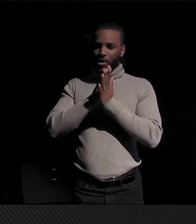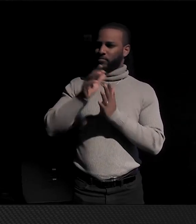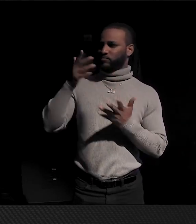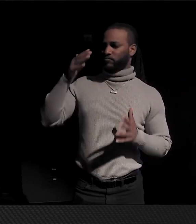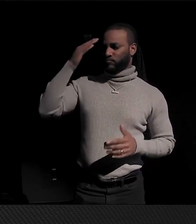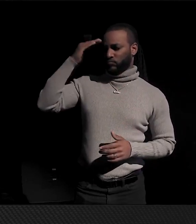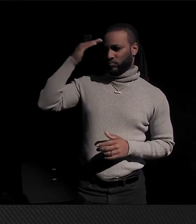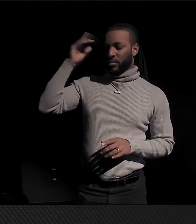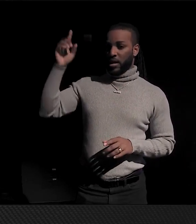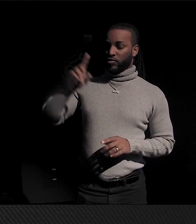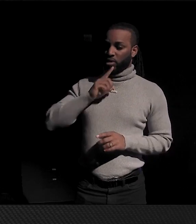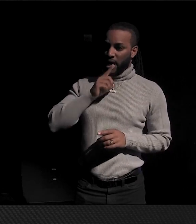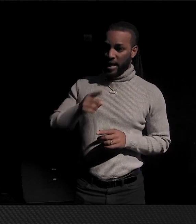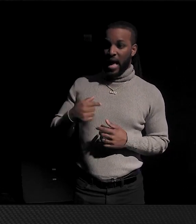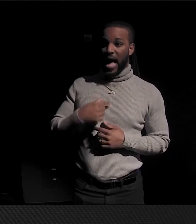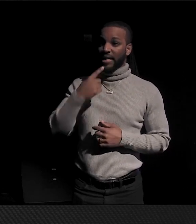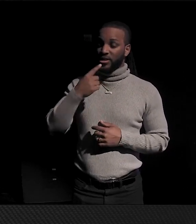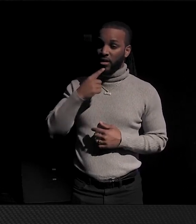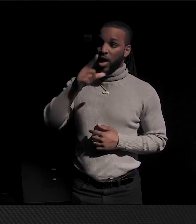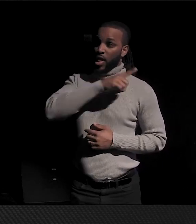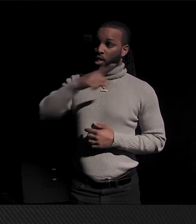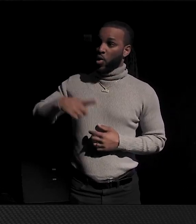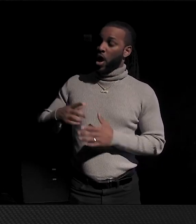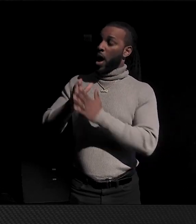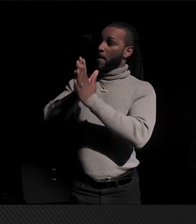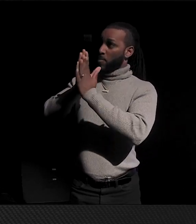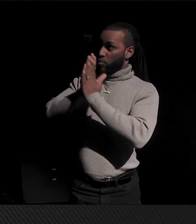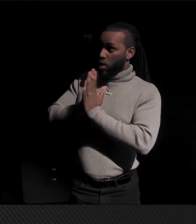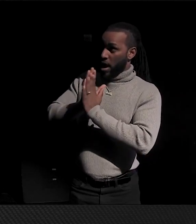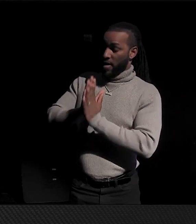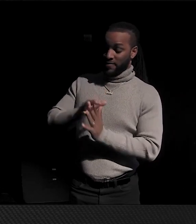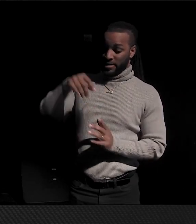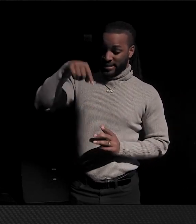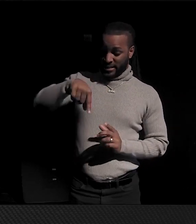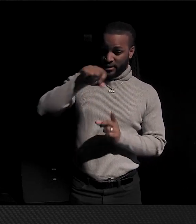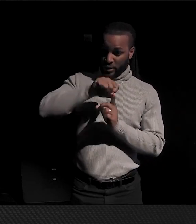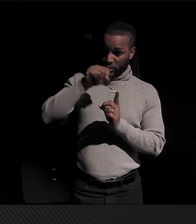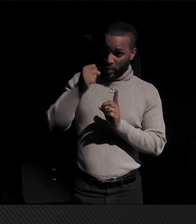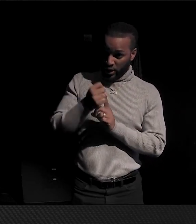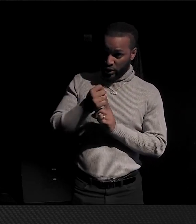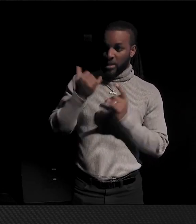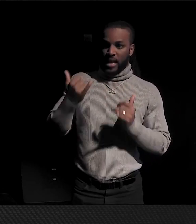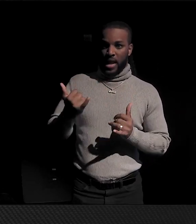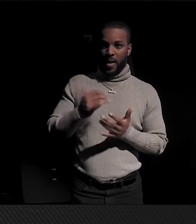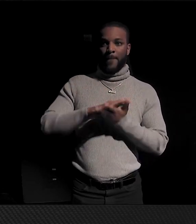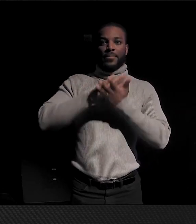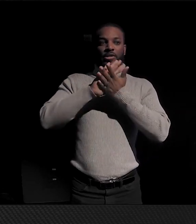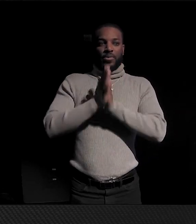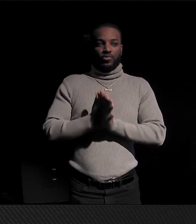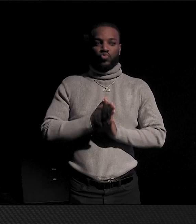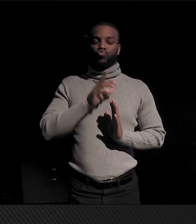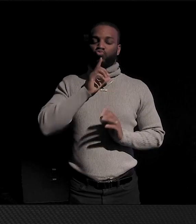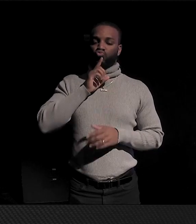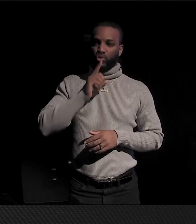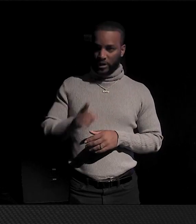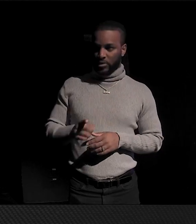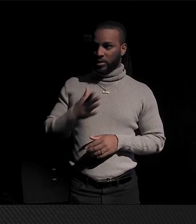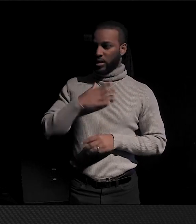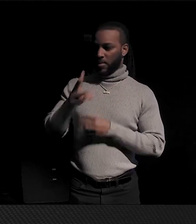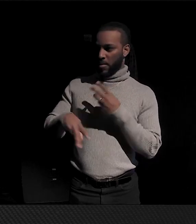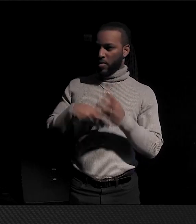But the reality is when I say, Lord, I'm praying on behalf of this situation, it now becomes real in the world around